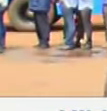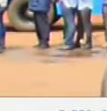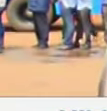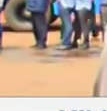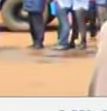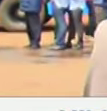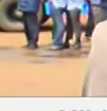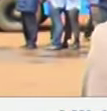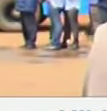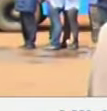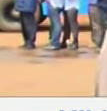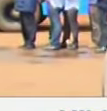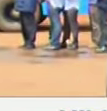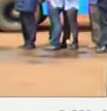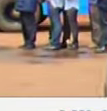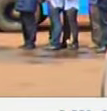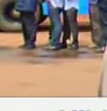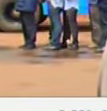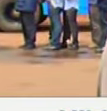So far, so good.